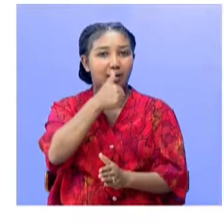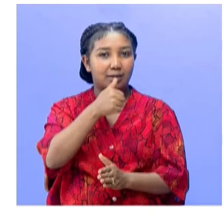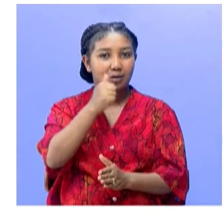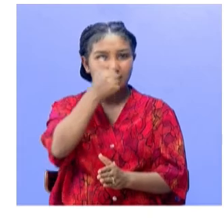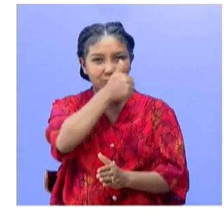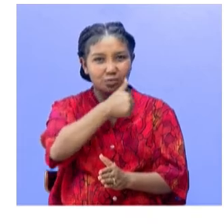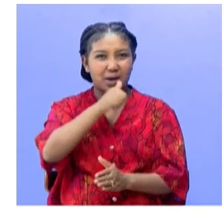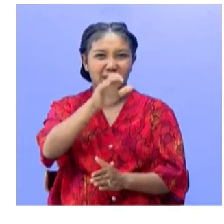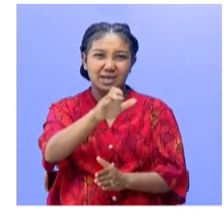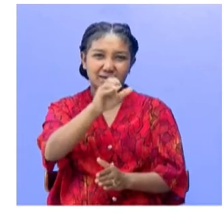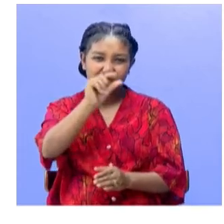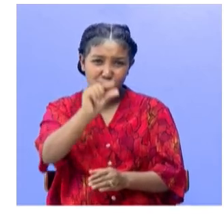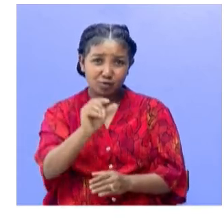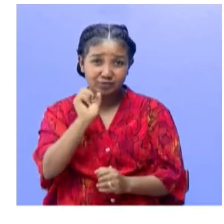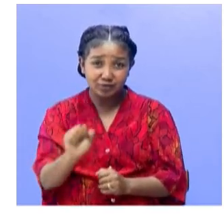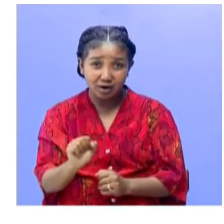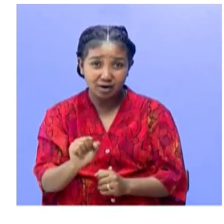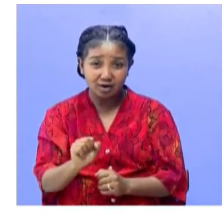it like this? Ethiopia.